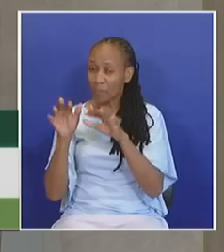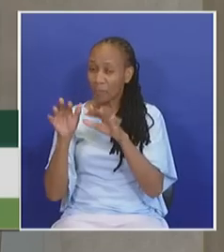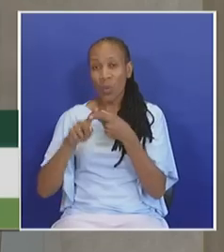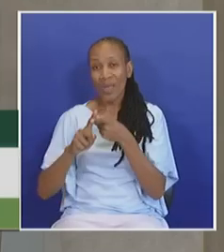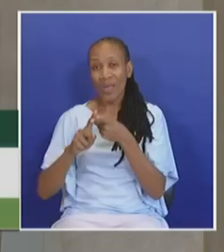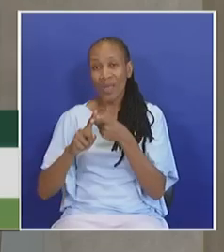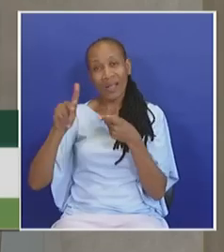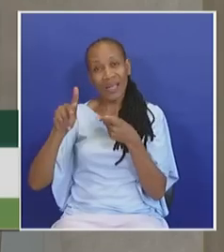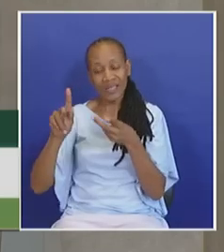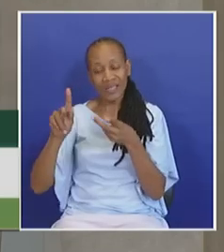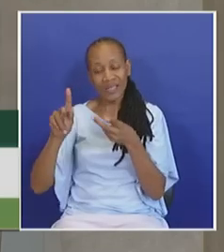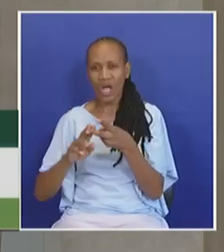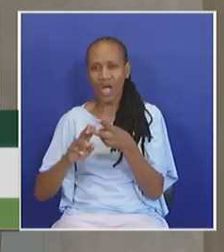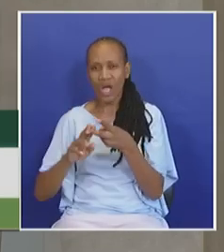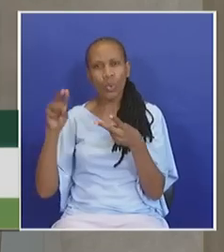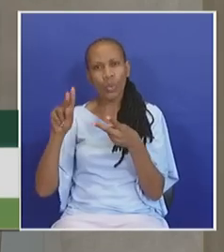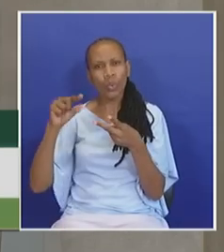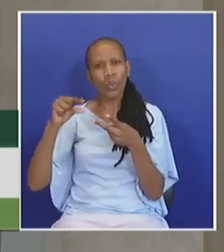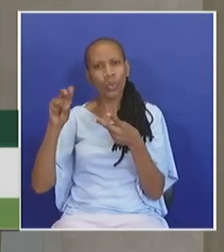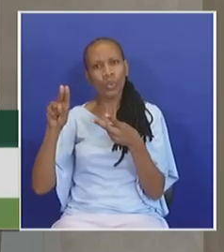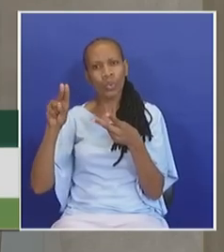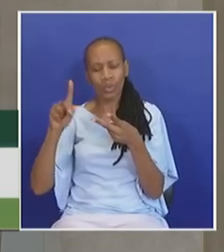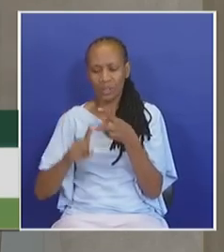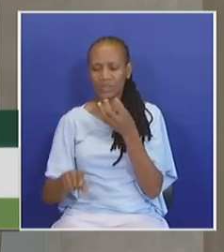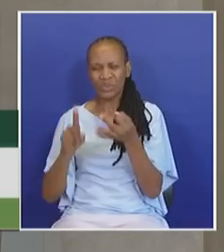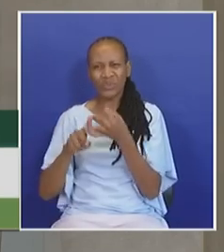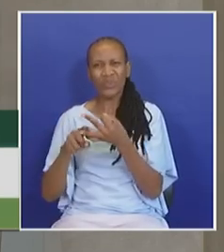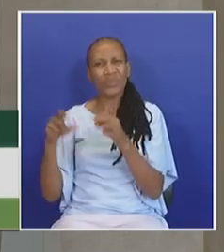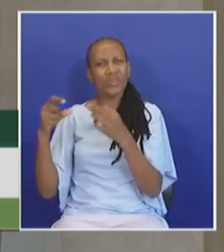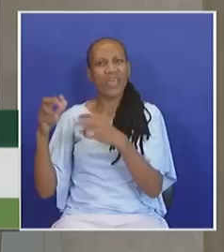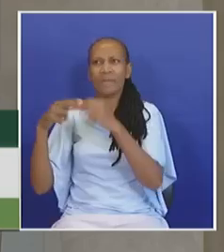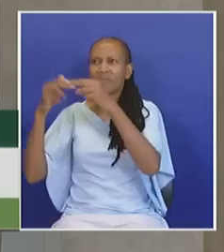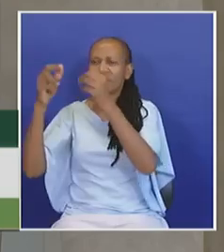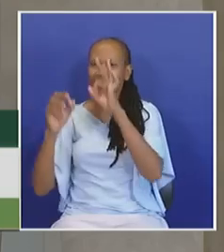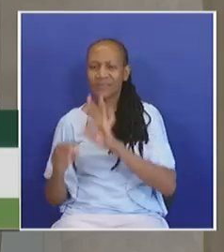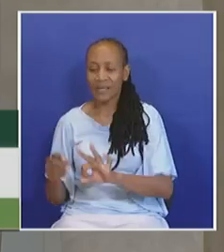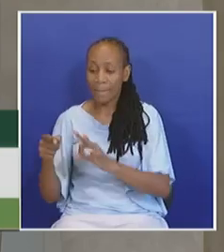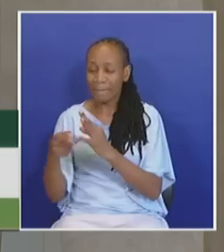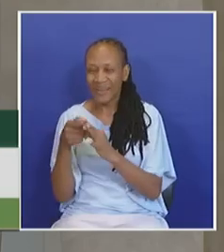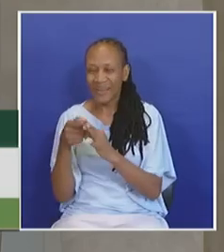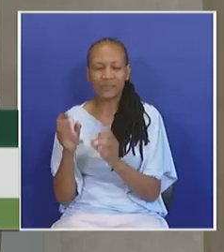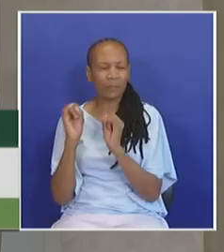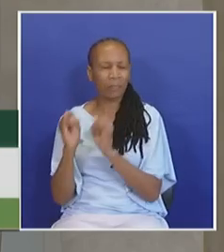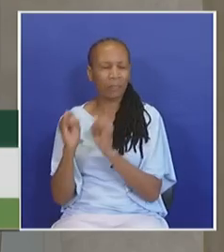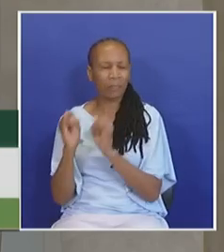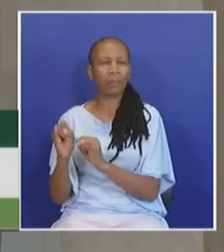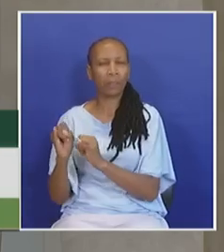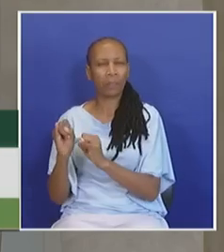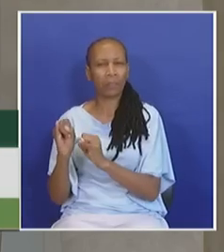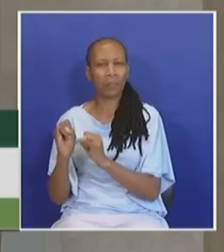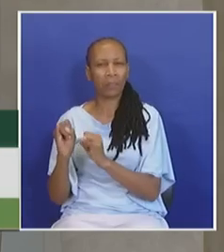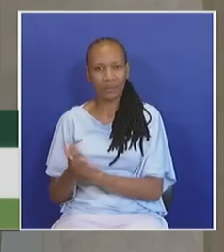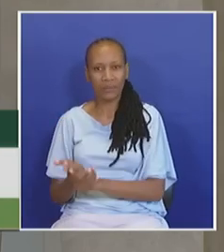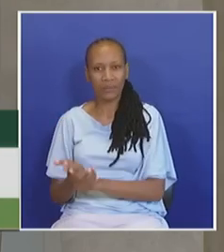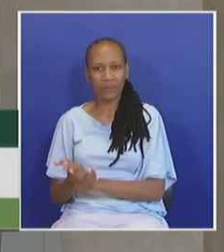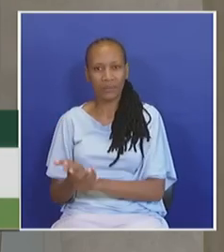and Gugulethu and the Cape Flats, which the apartheid demon has